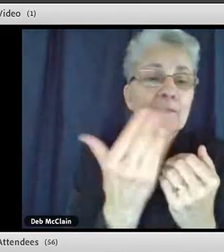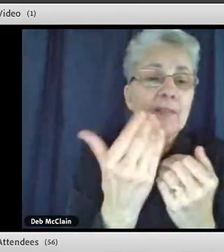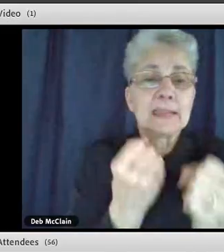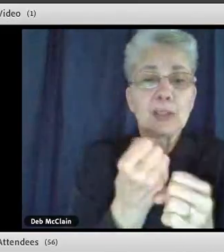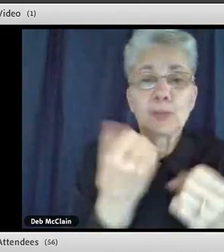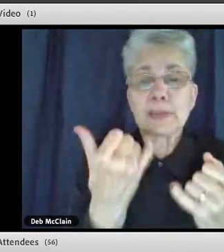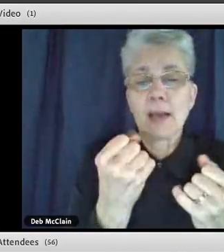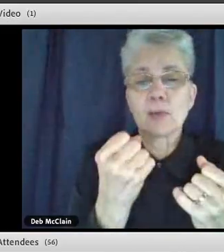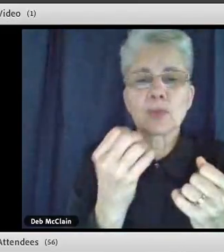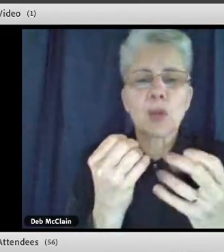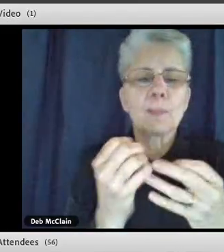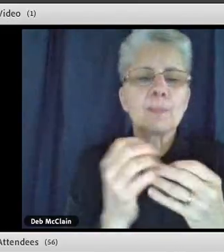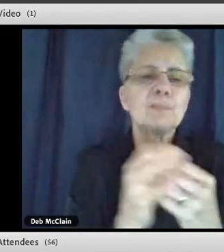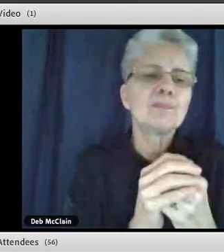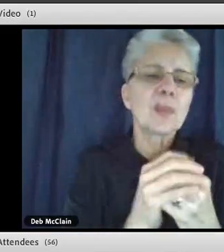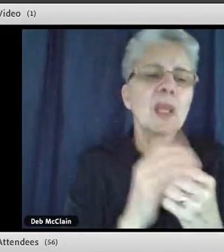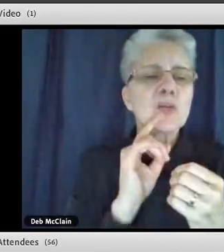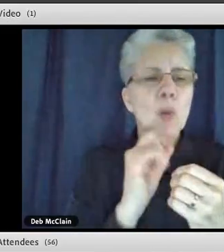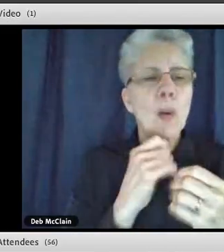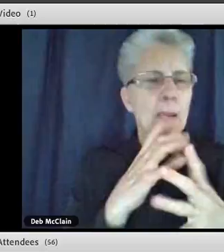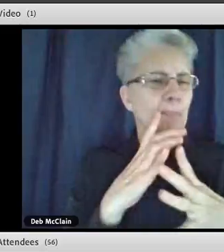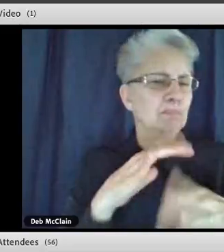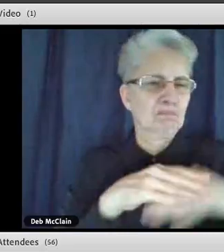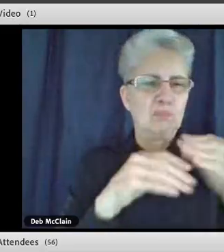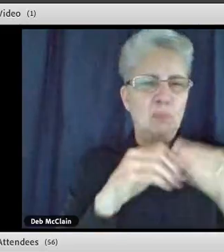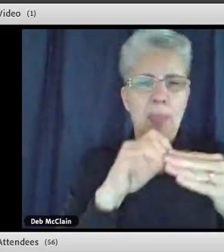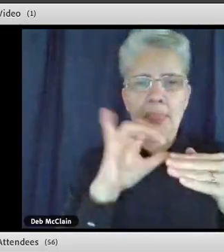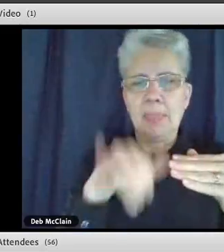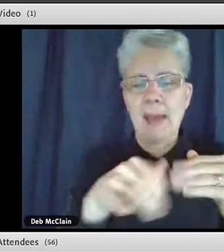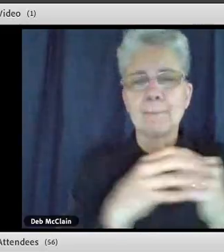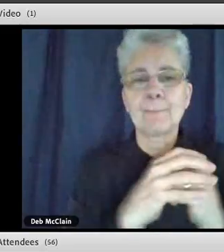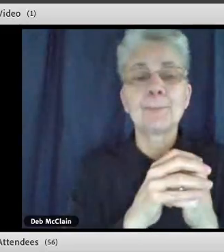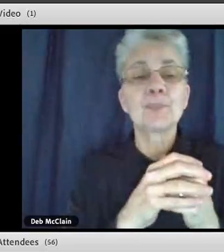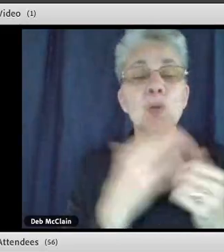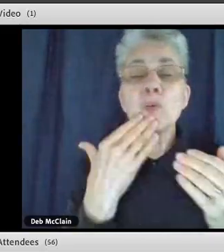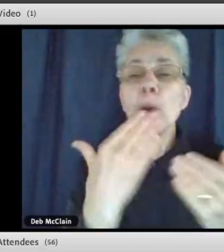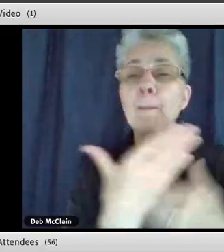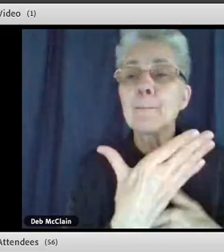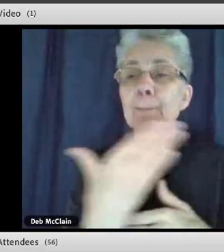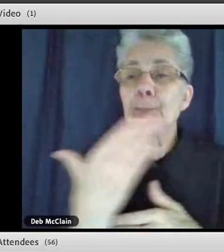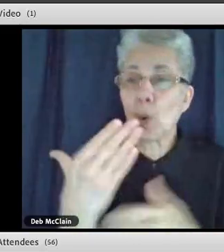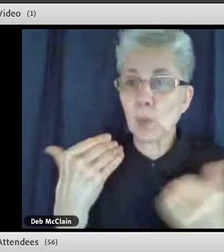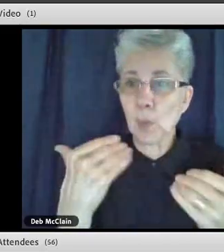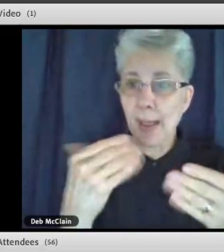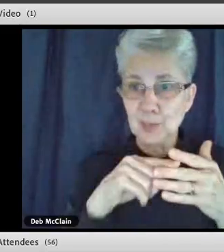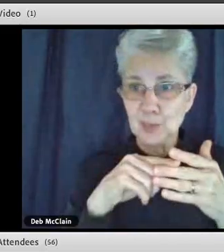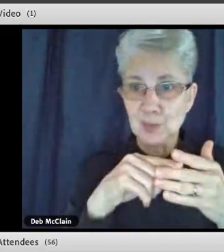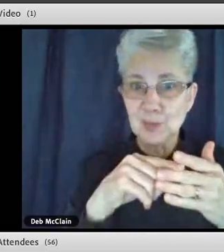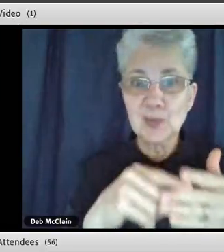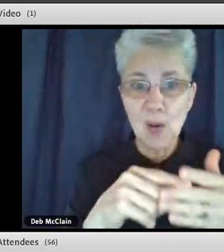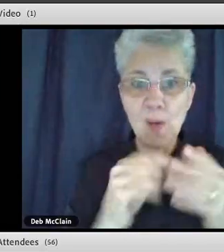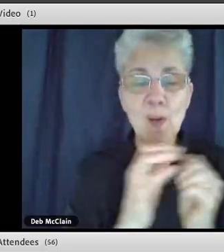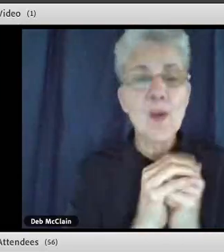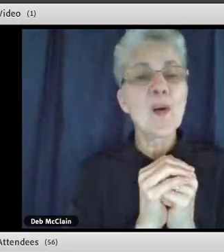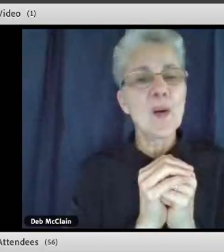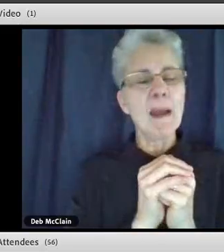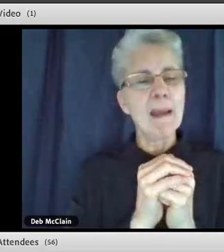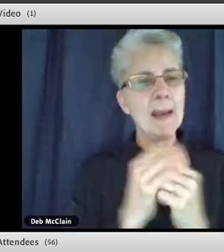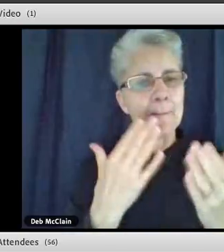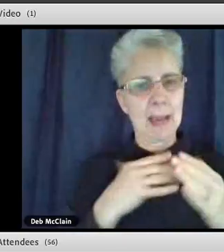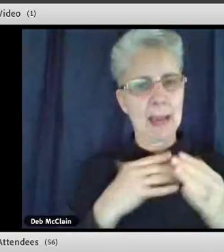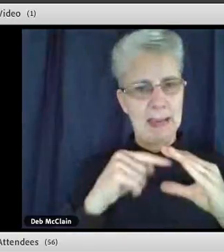years now. So I'm totally fine with it. So, all right. So good morning, everybody. Let's go ahead and get started. And here's